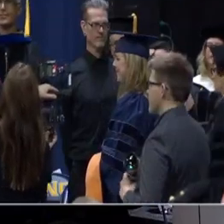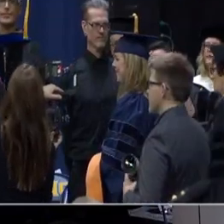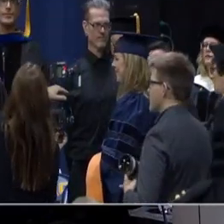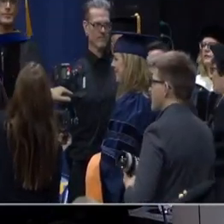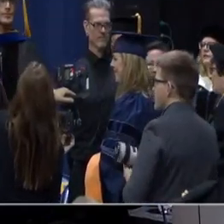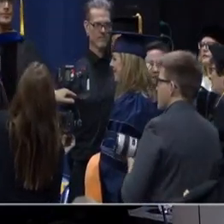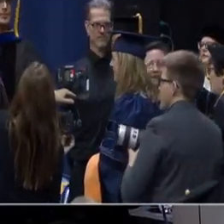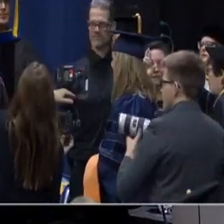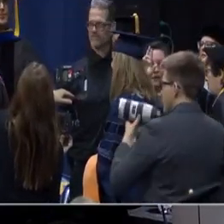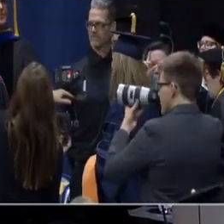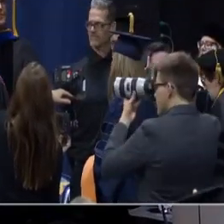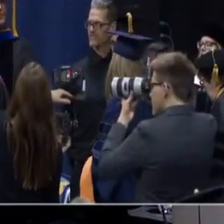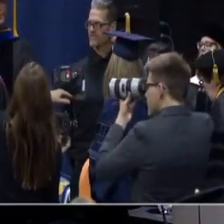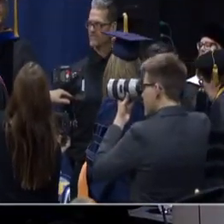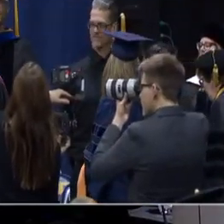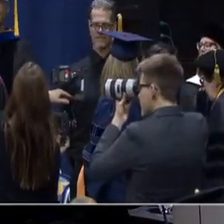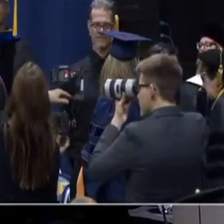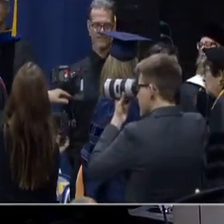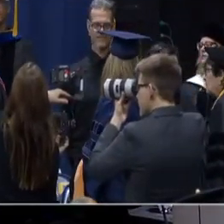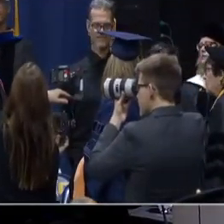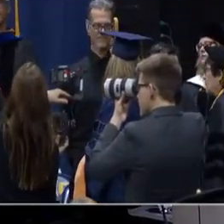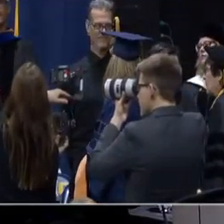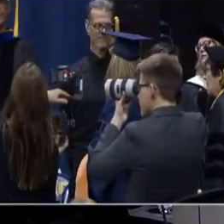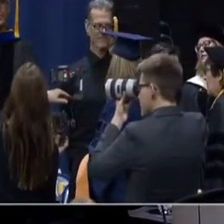Dr. Dunham.